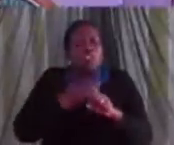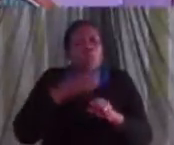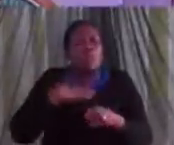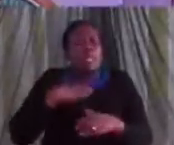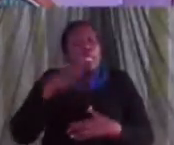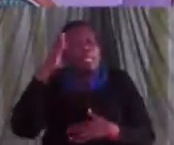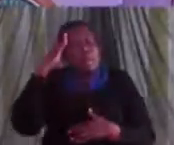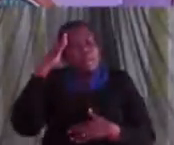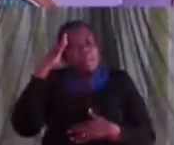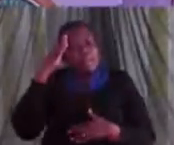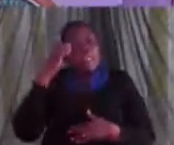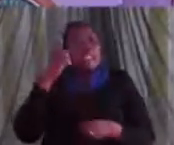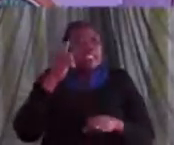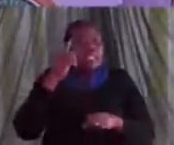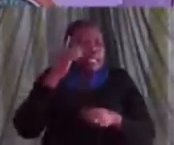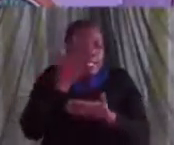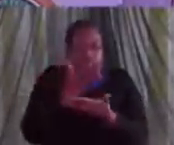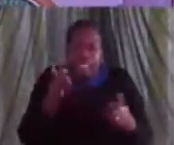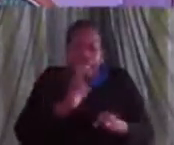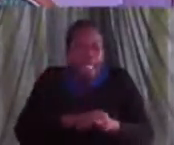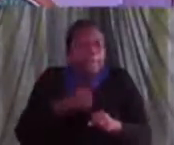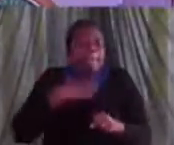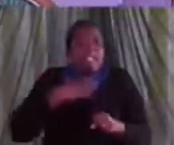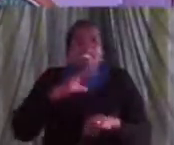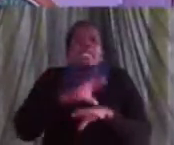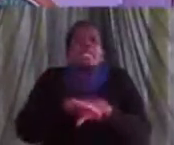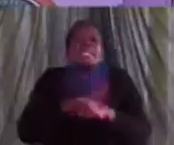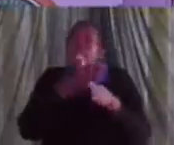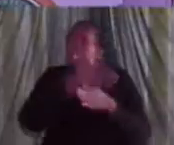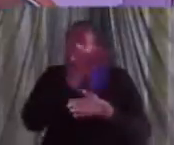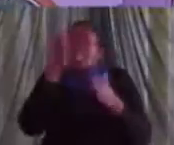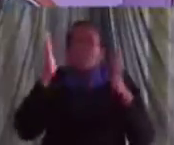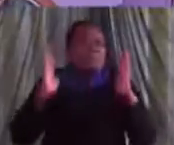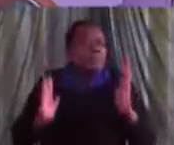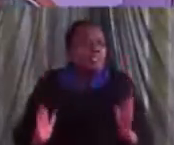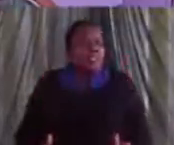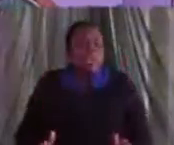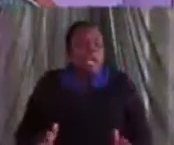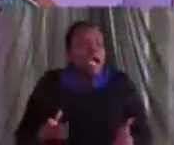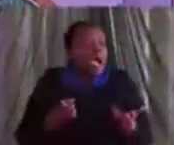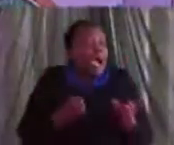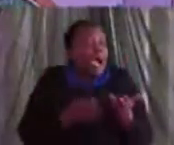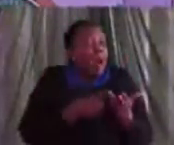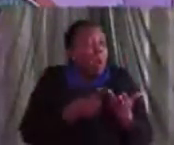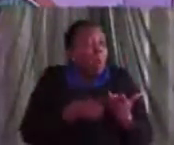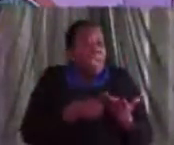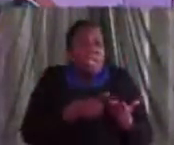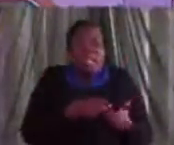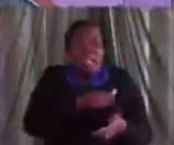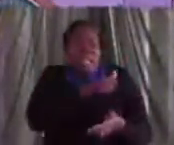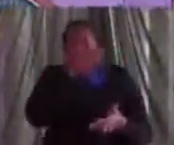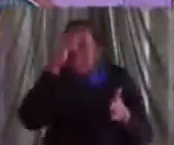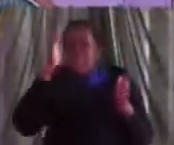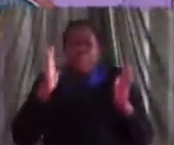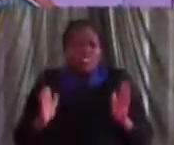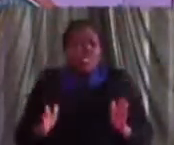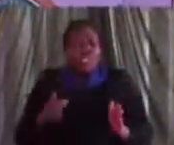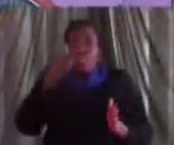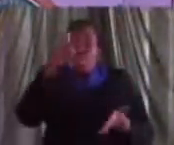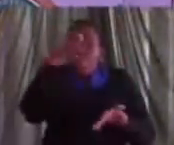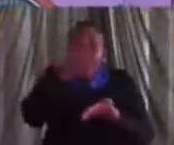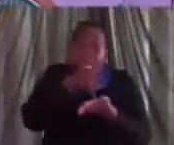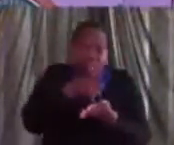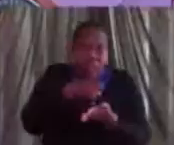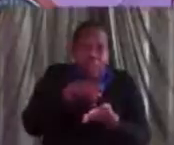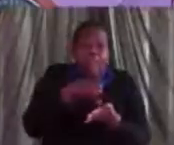mentoring. Whenever I find anybody, how many people, Anybody I find, yourself included. If